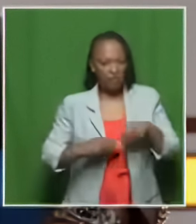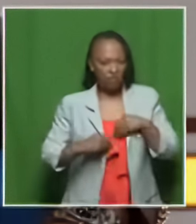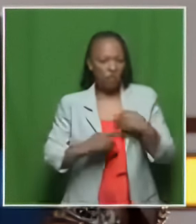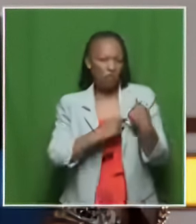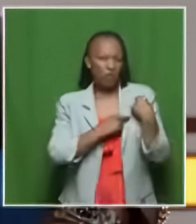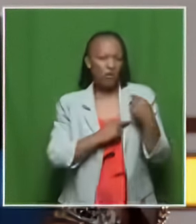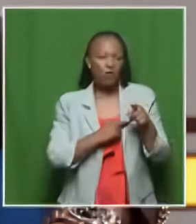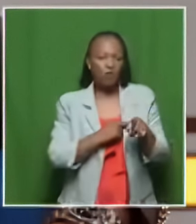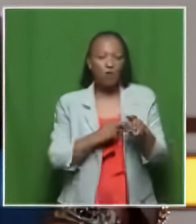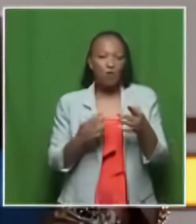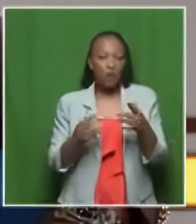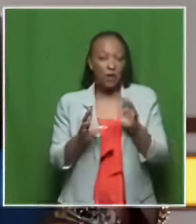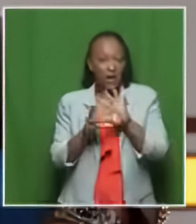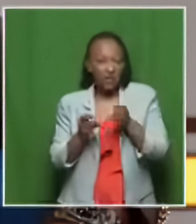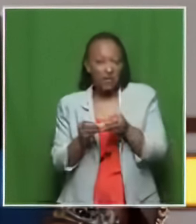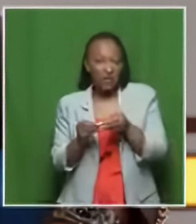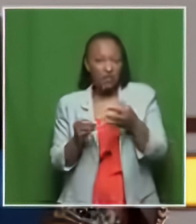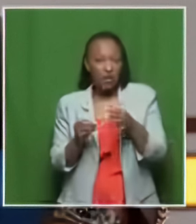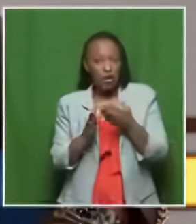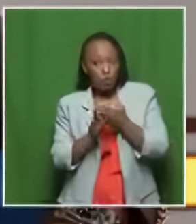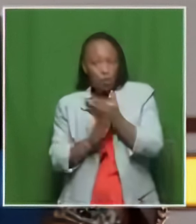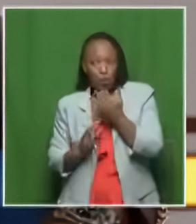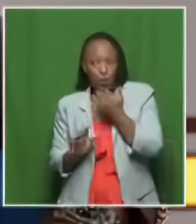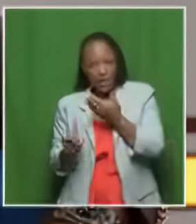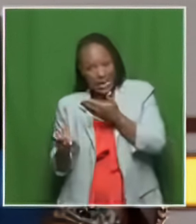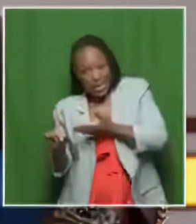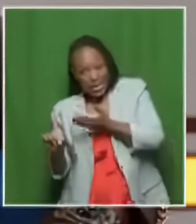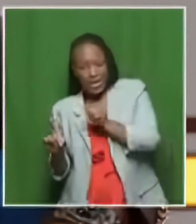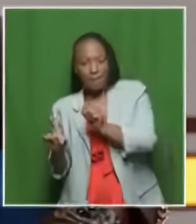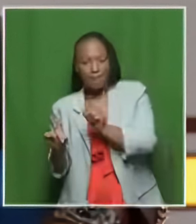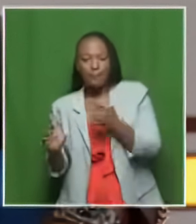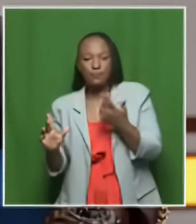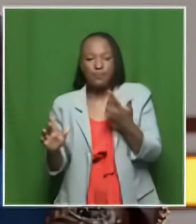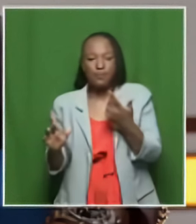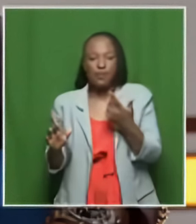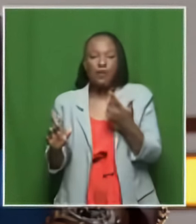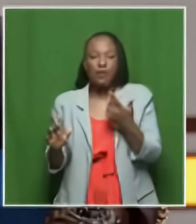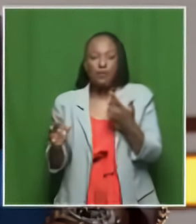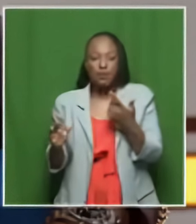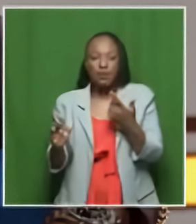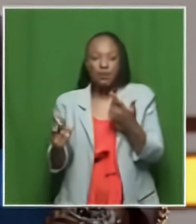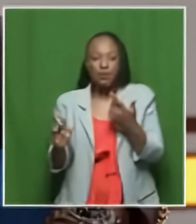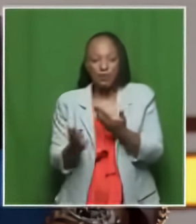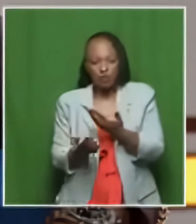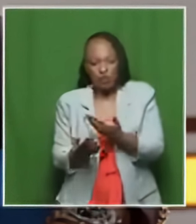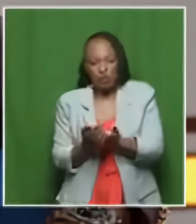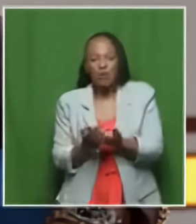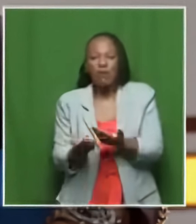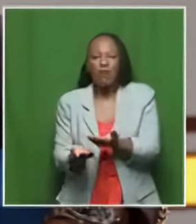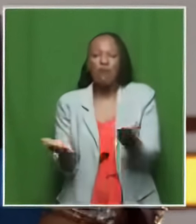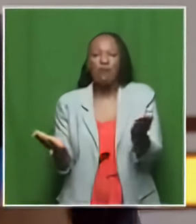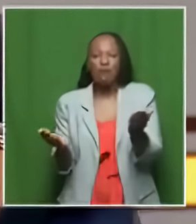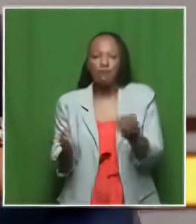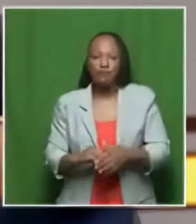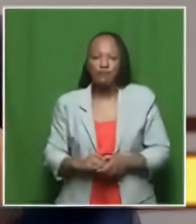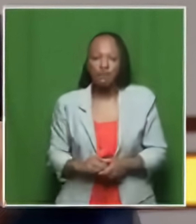because such interactions would have gone through him to be made possible on the ground.